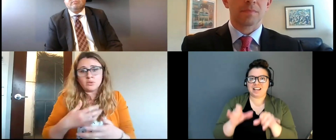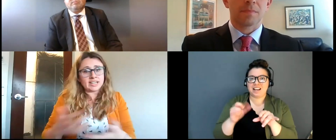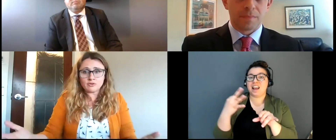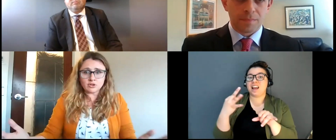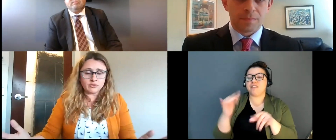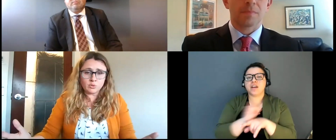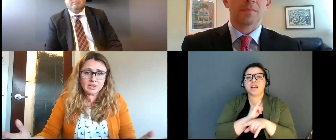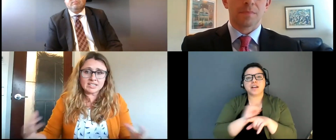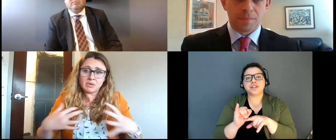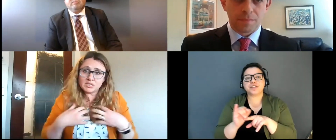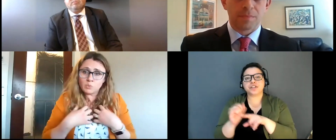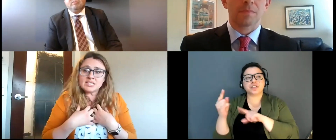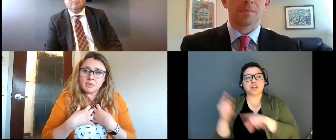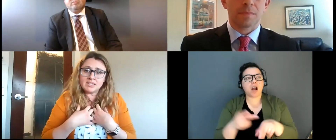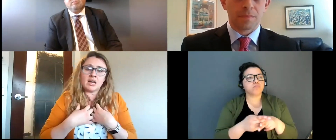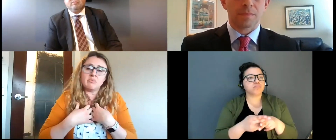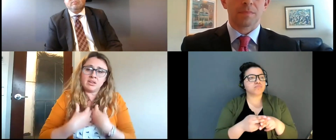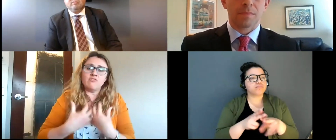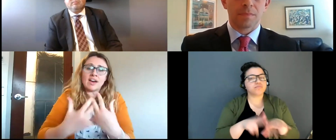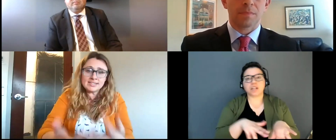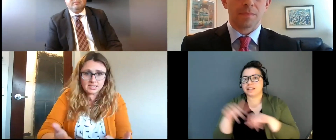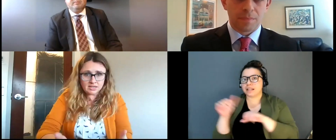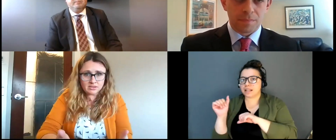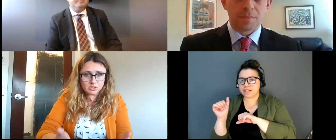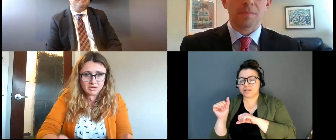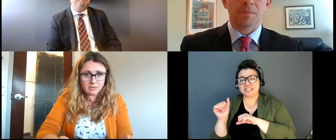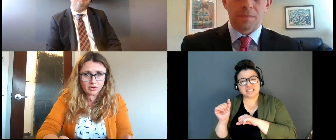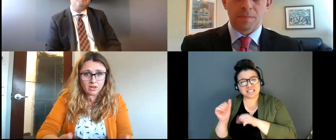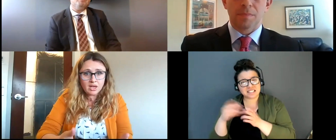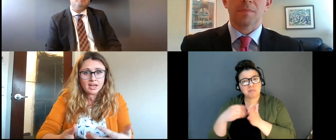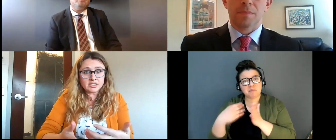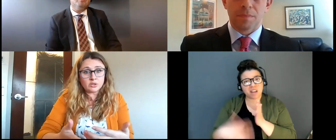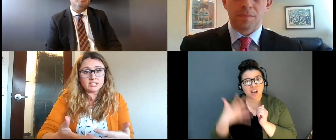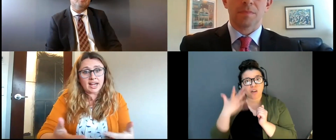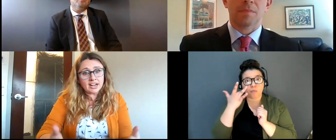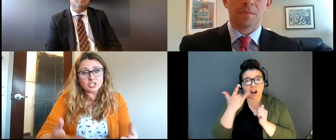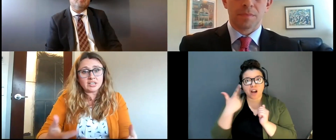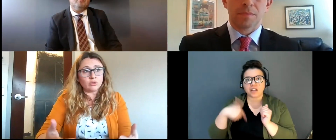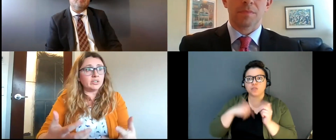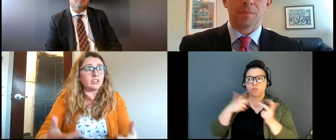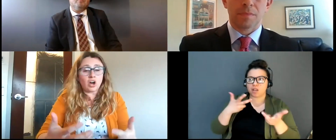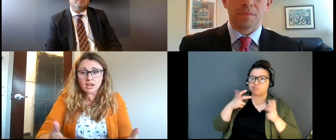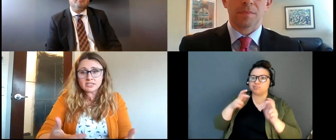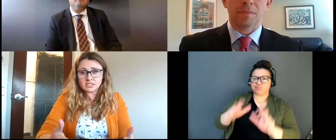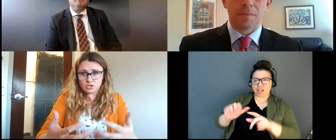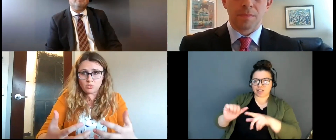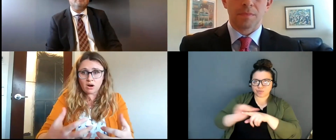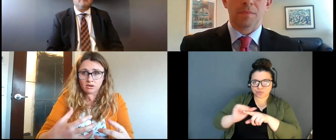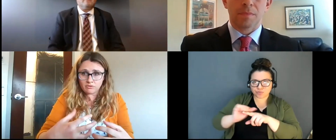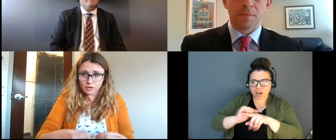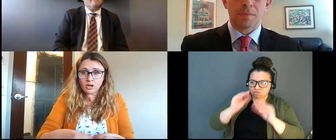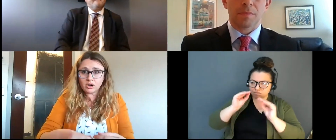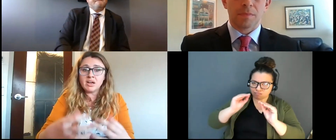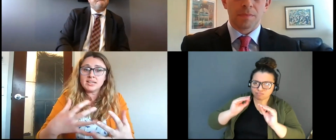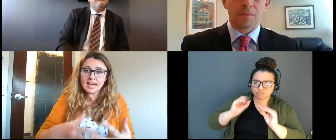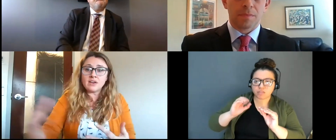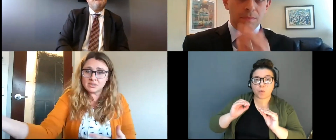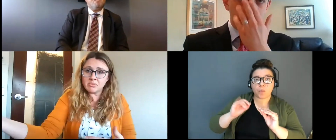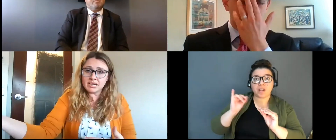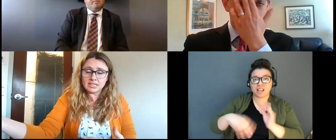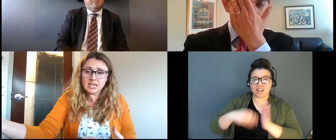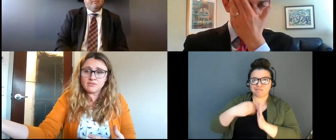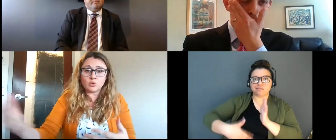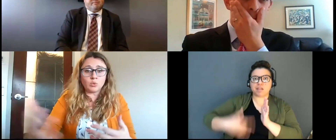leaves only after a few weeks, because we spend time investing in those people. And so it's actually a real cost to our firm to